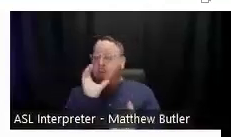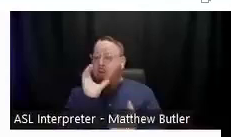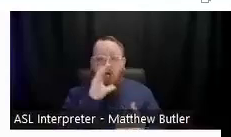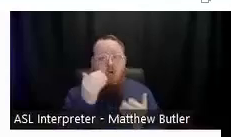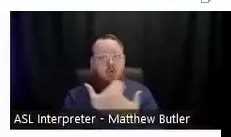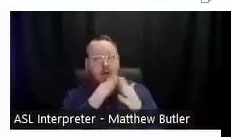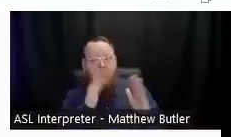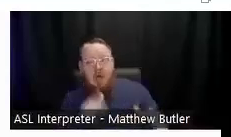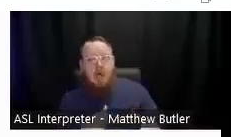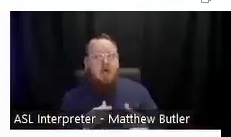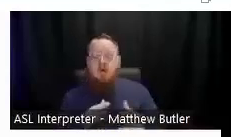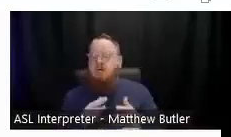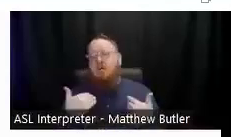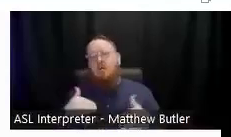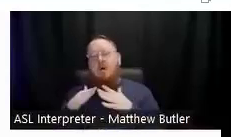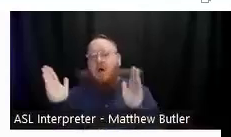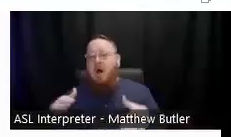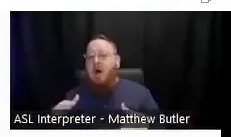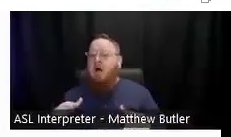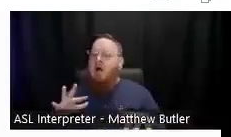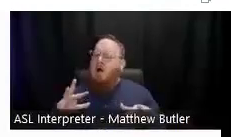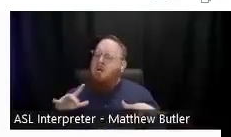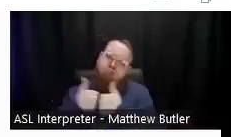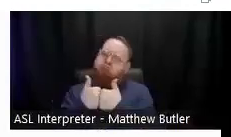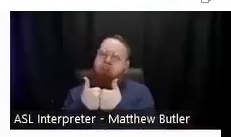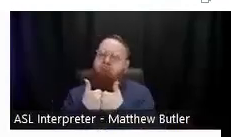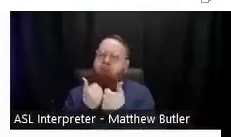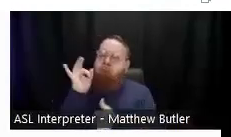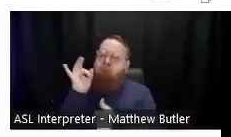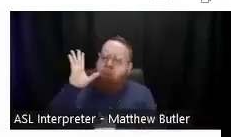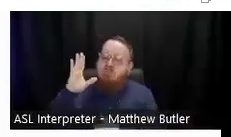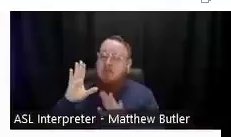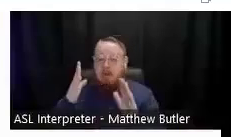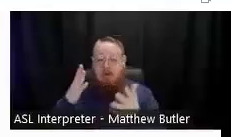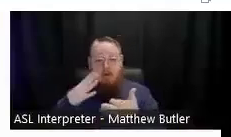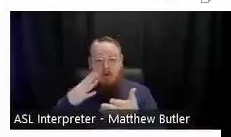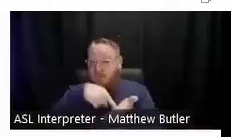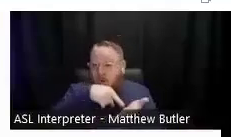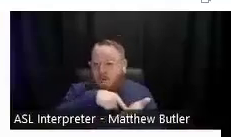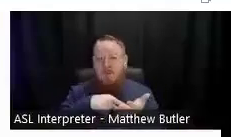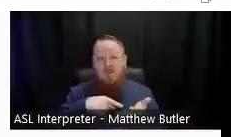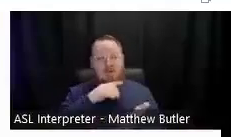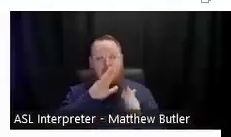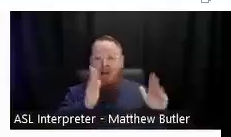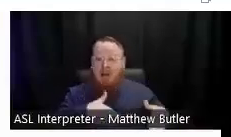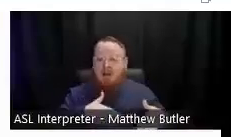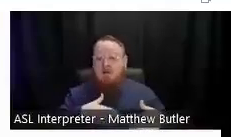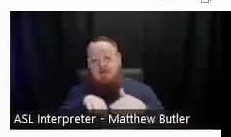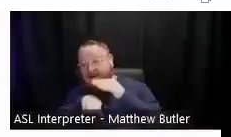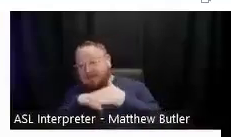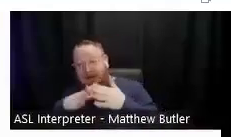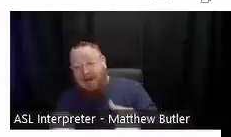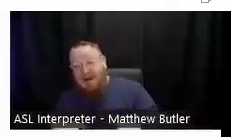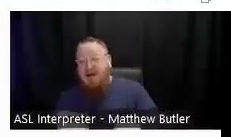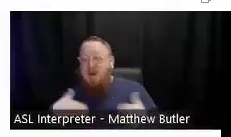Housing is such a challenge, especially if you need accessible housing or affordable housing. Wow, there